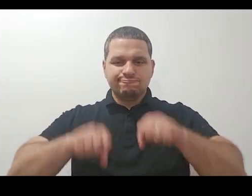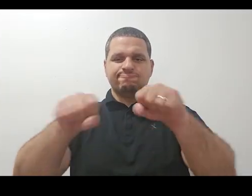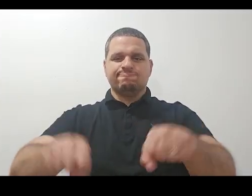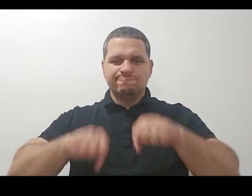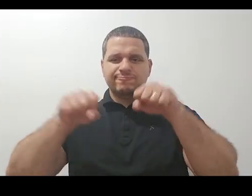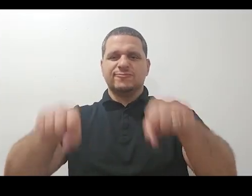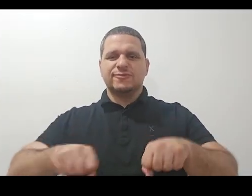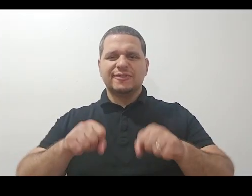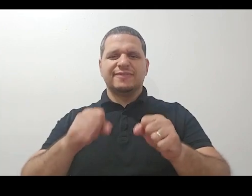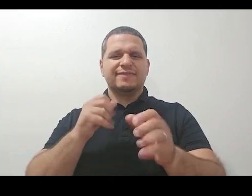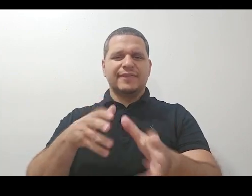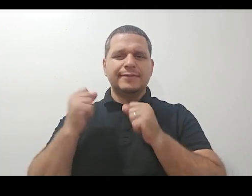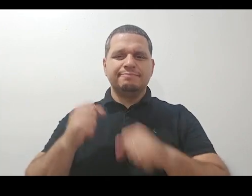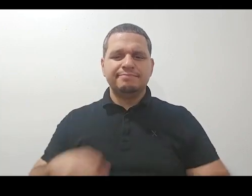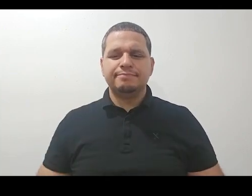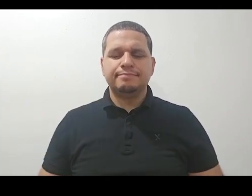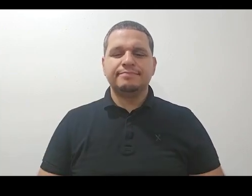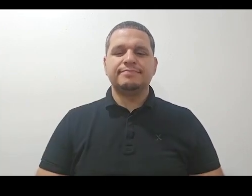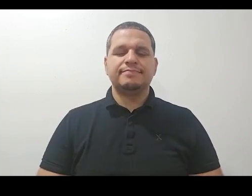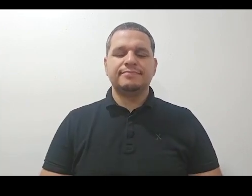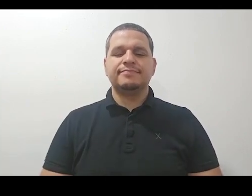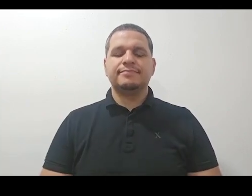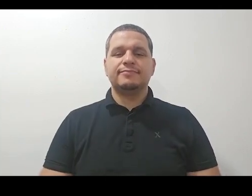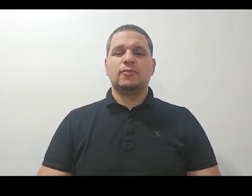Crank it up, crank it up.